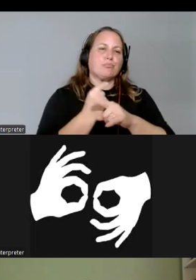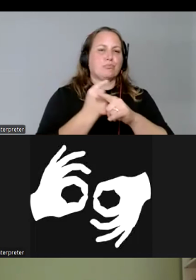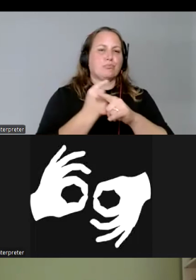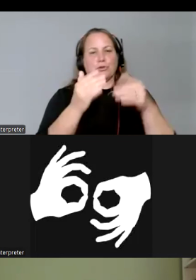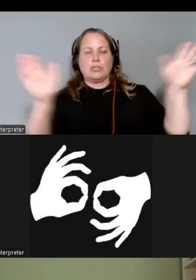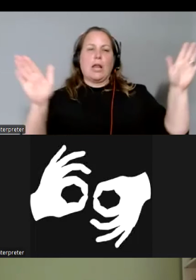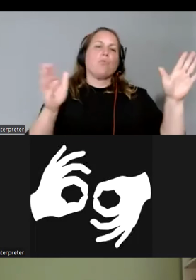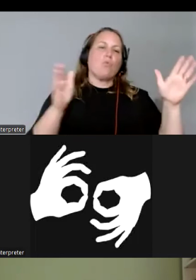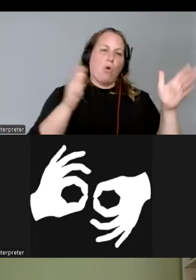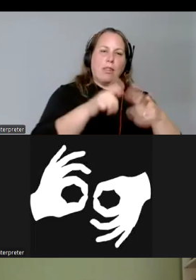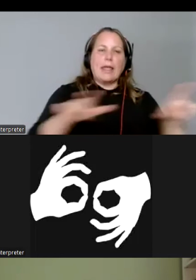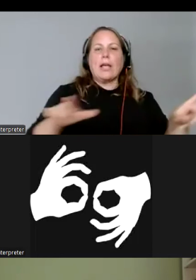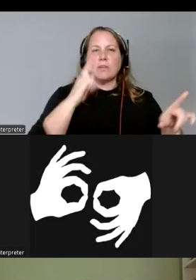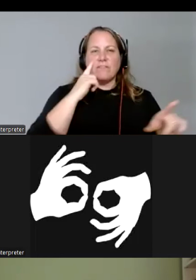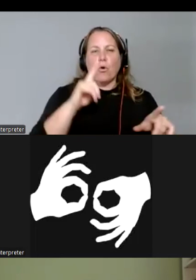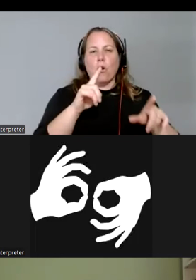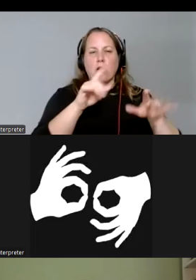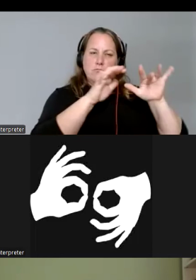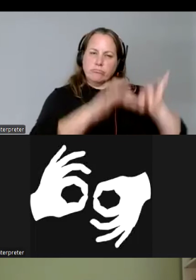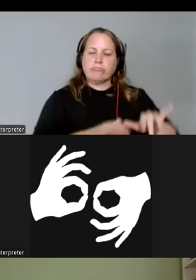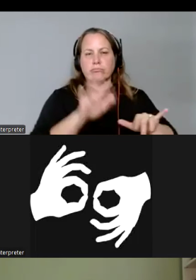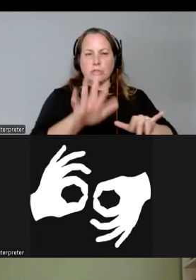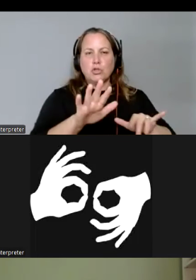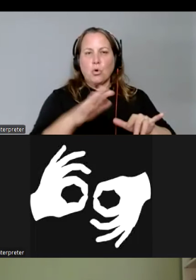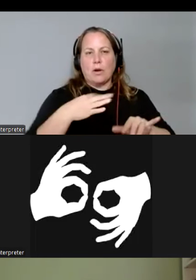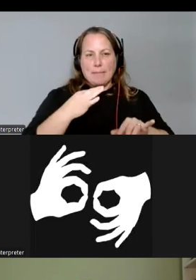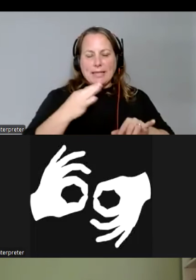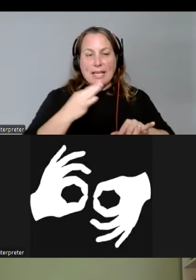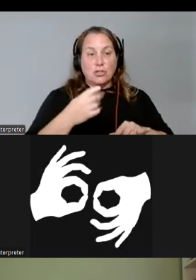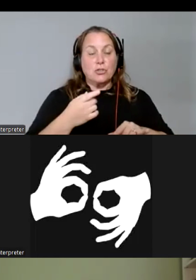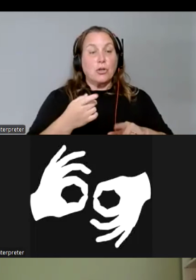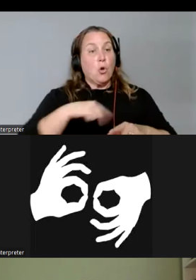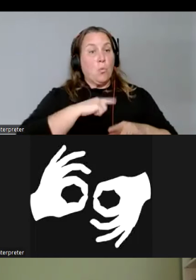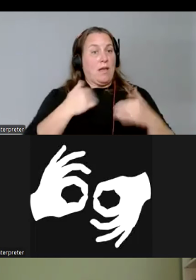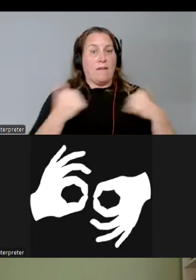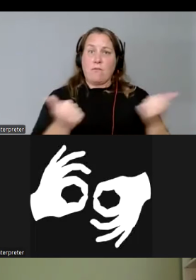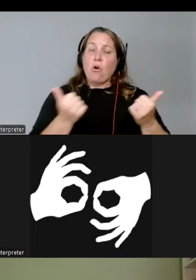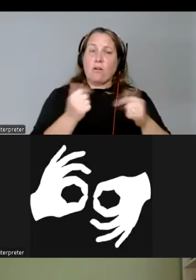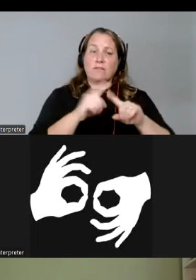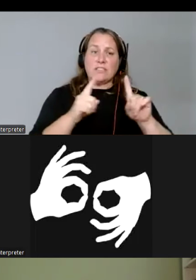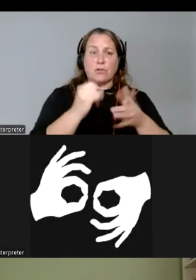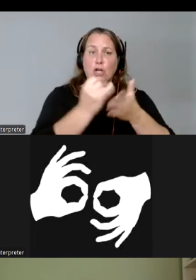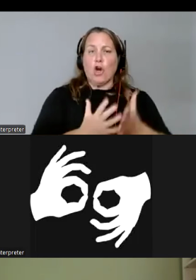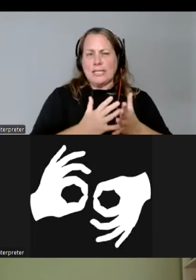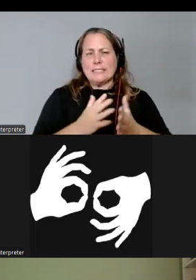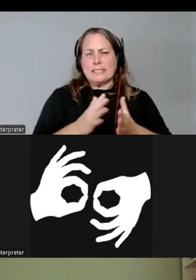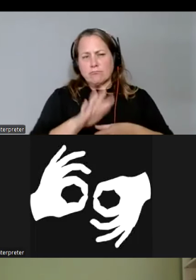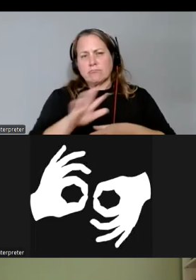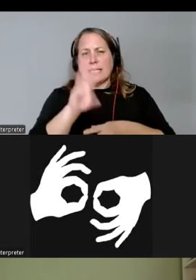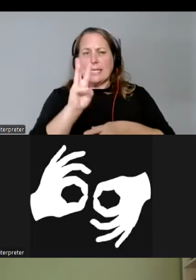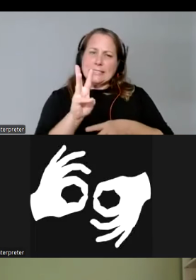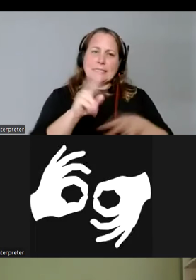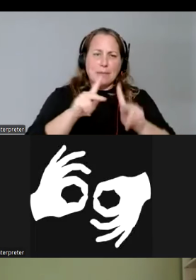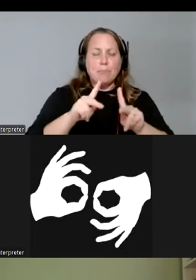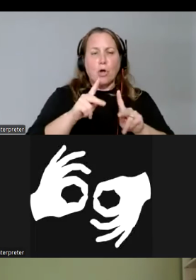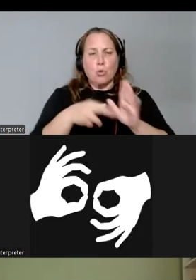as we can, but it's not possible to represent all the genre or nuanced disciplines. And so, there